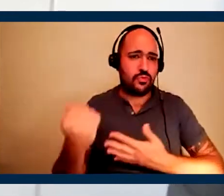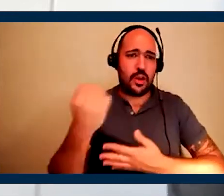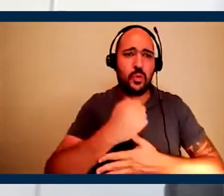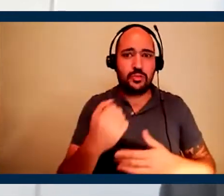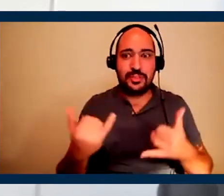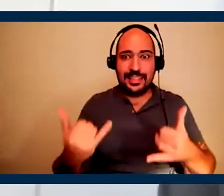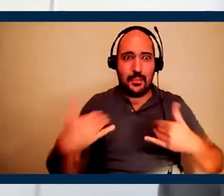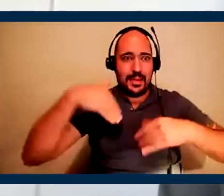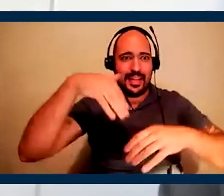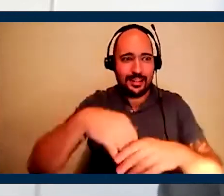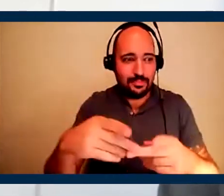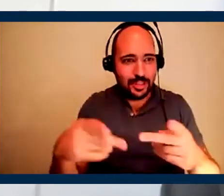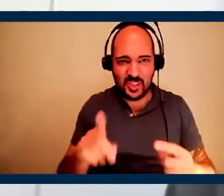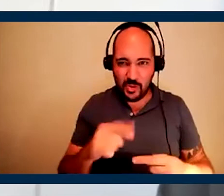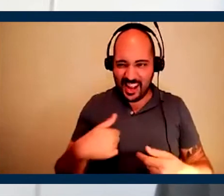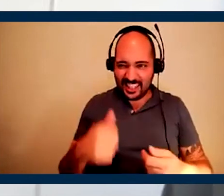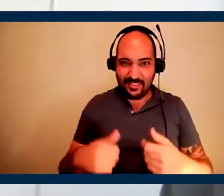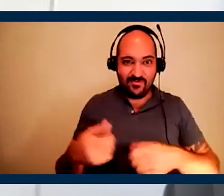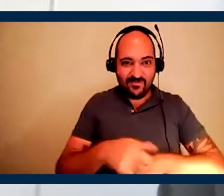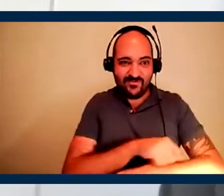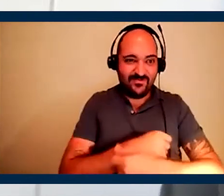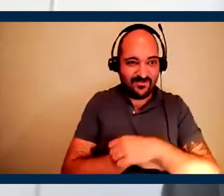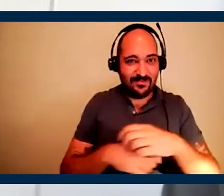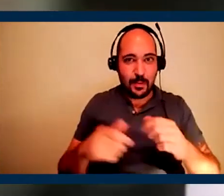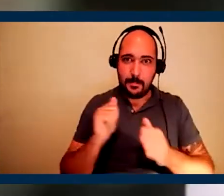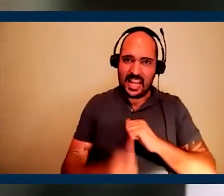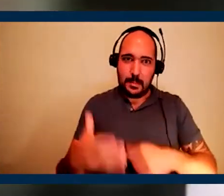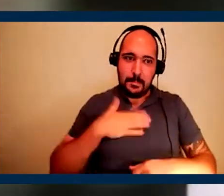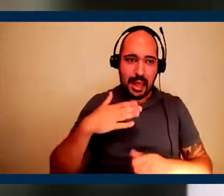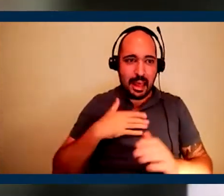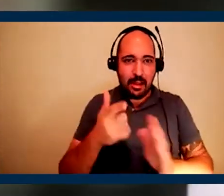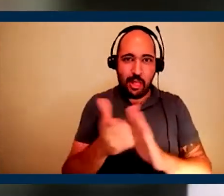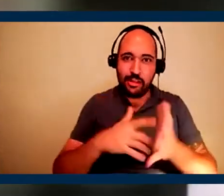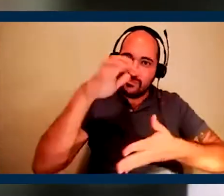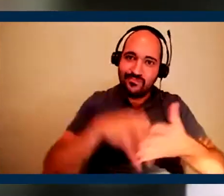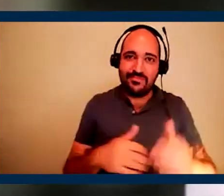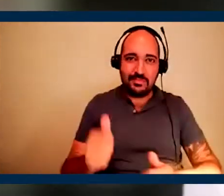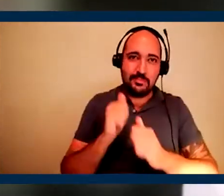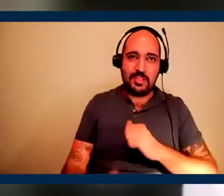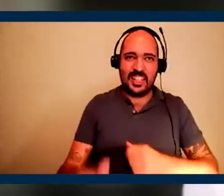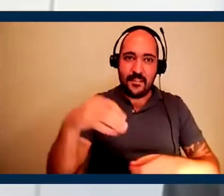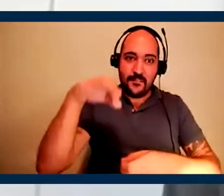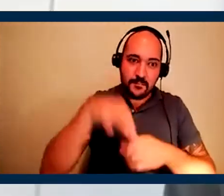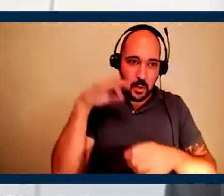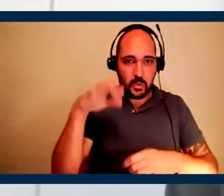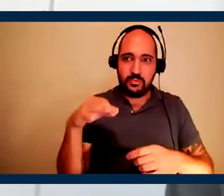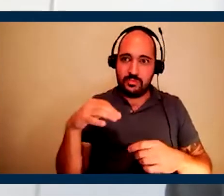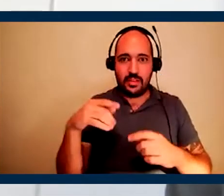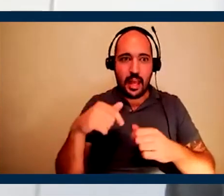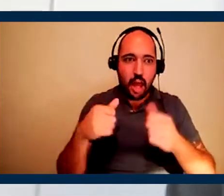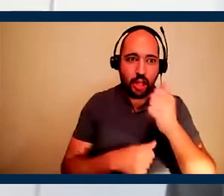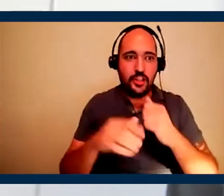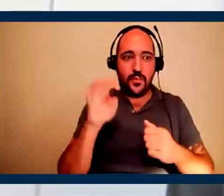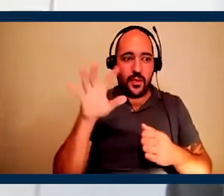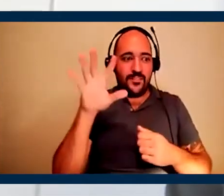position now where I can codify that work, roll out my own bill package, vote on behalf of the 450,000 plus residents in the